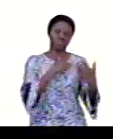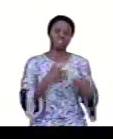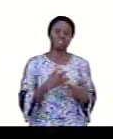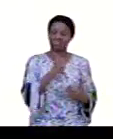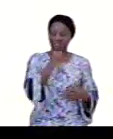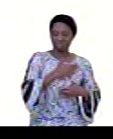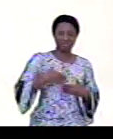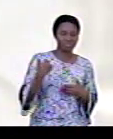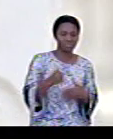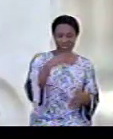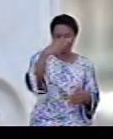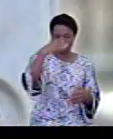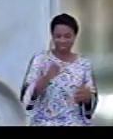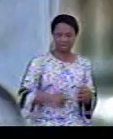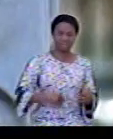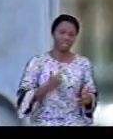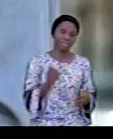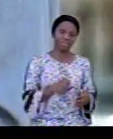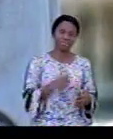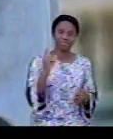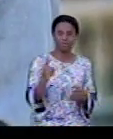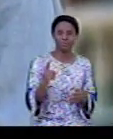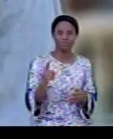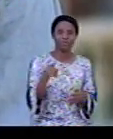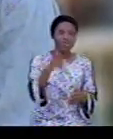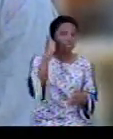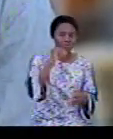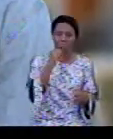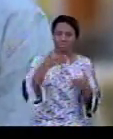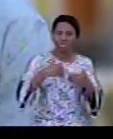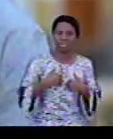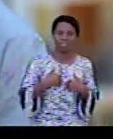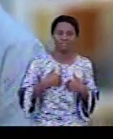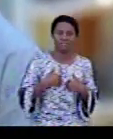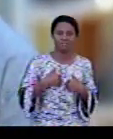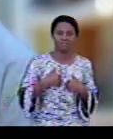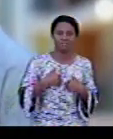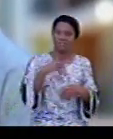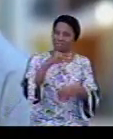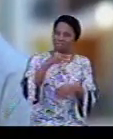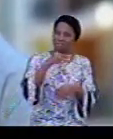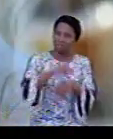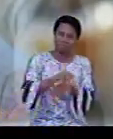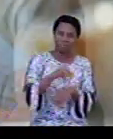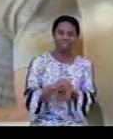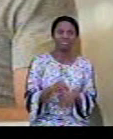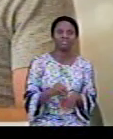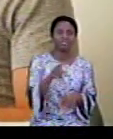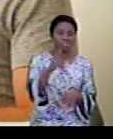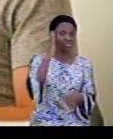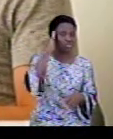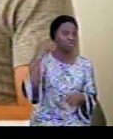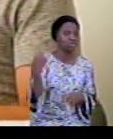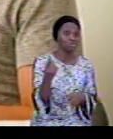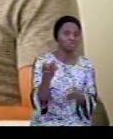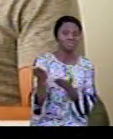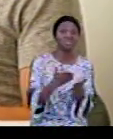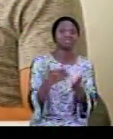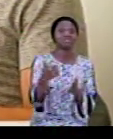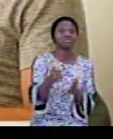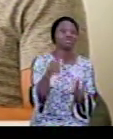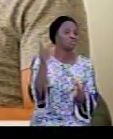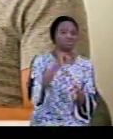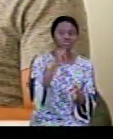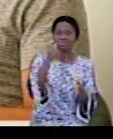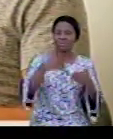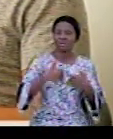Have a ministry. You'll have yourself, you'll enjoy yourself, you will enjoy your pride, you'll enjoy your ego, but you'll not have a